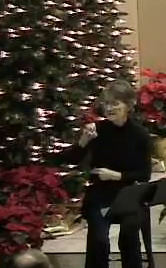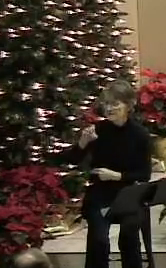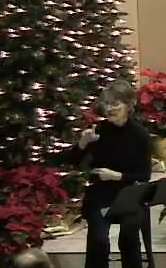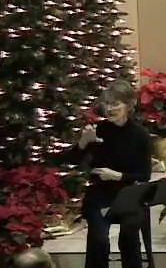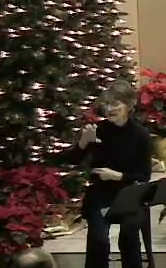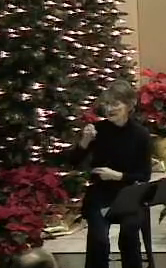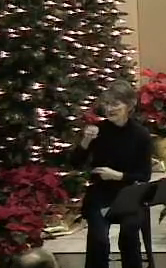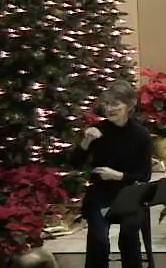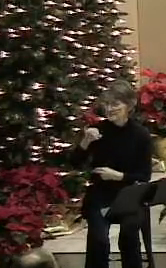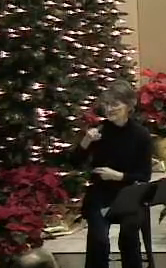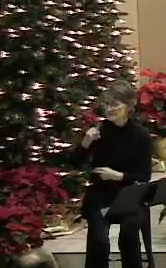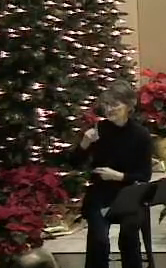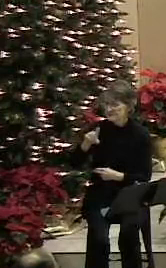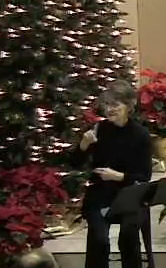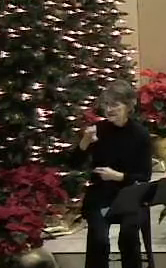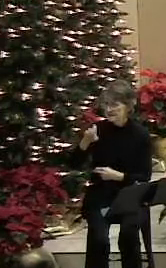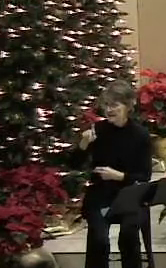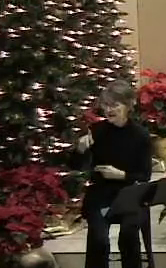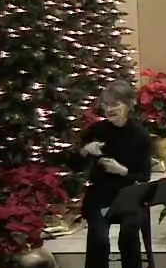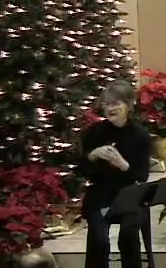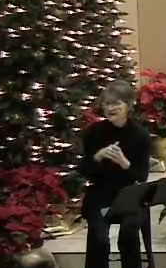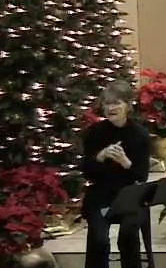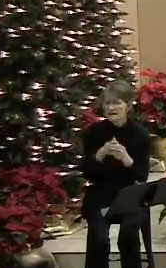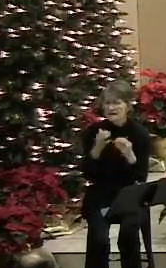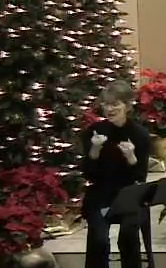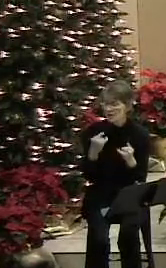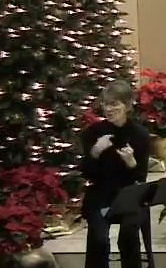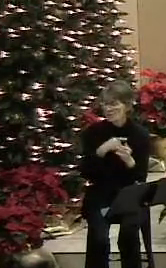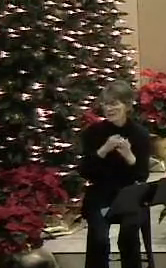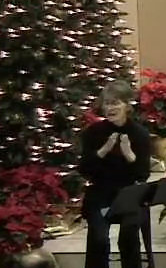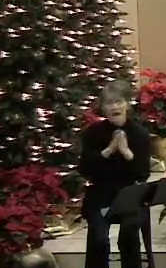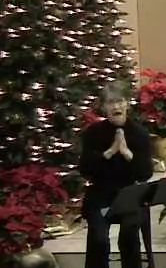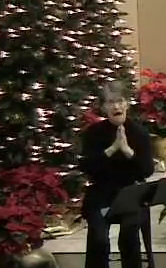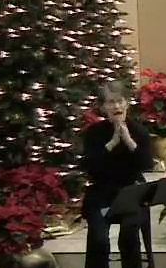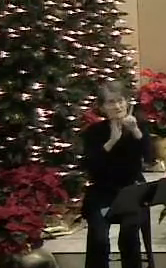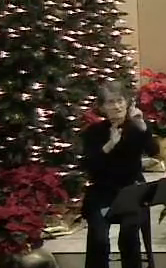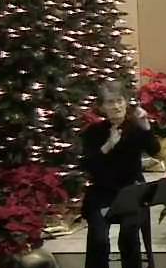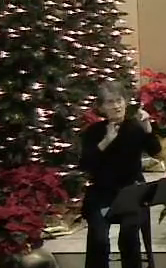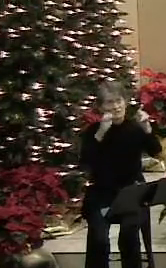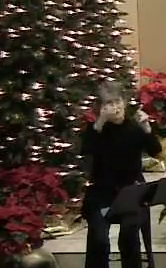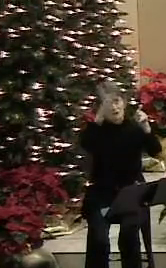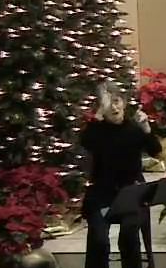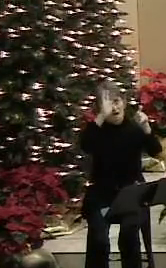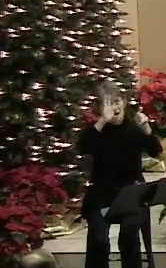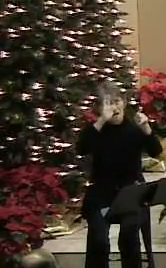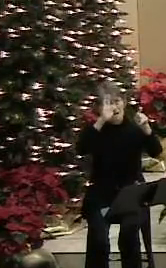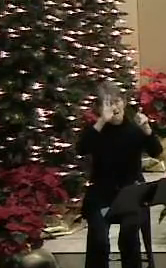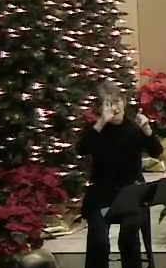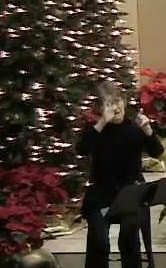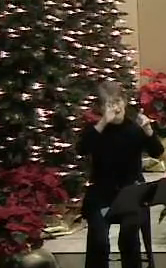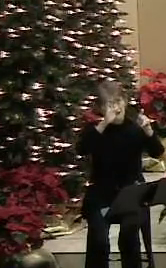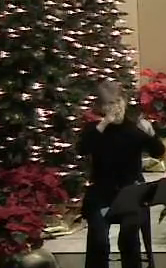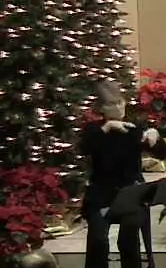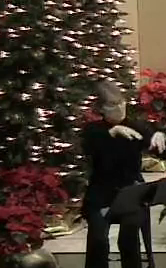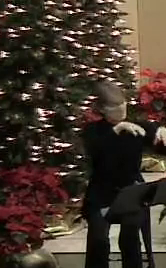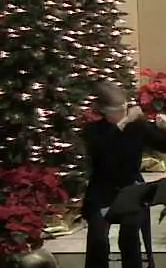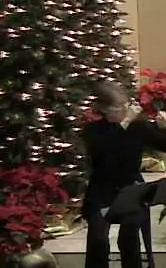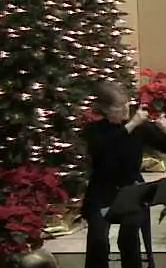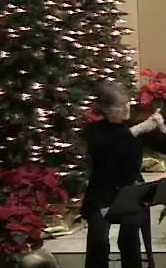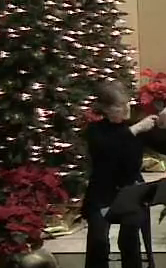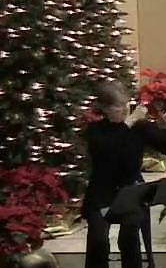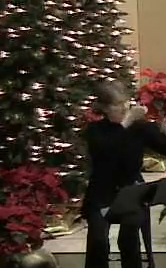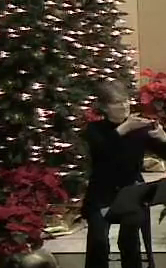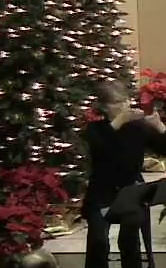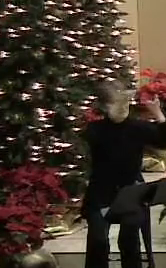sacrifice, a spotless victim. In humble prayer, we ask you, Almighty God, command that these gifts be borne by the hands of your holy